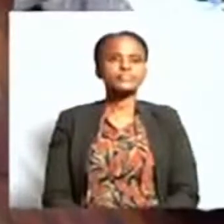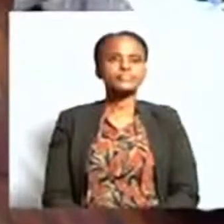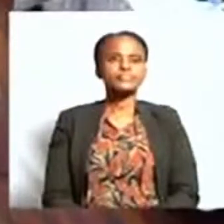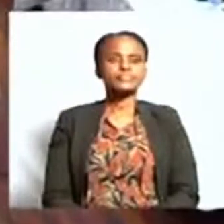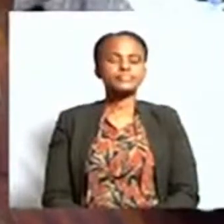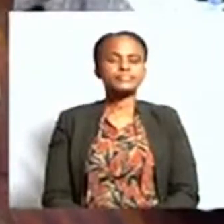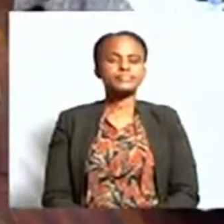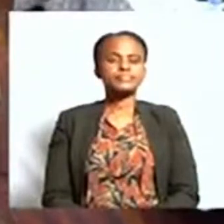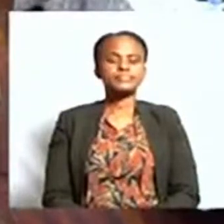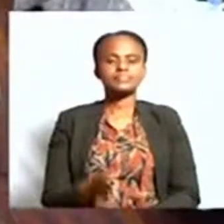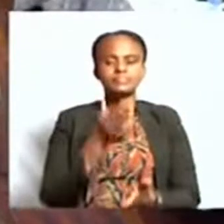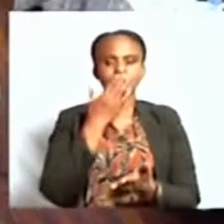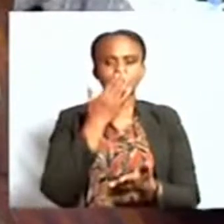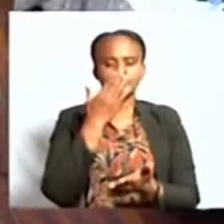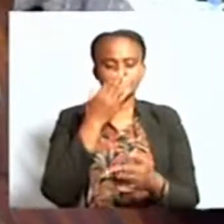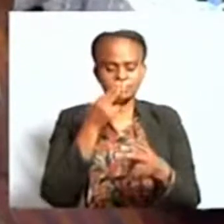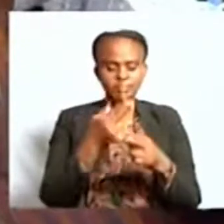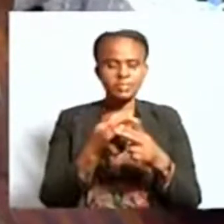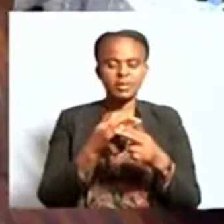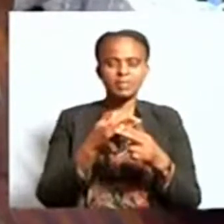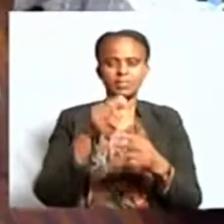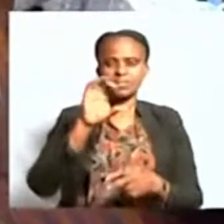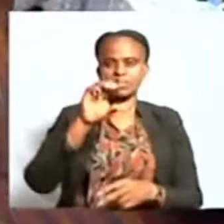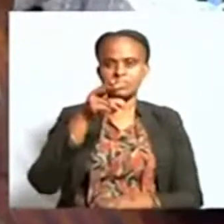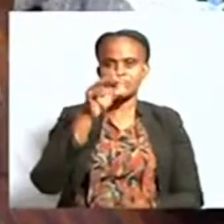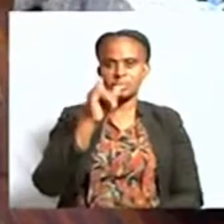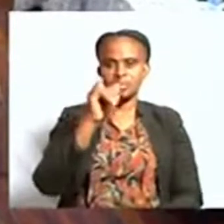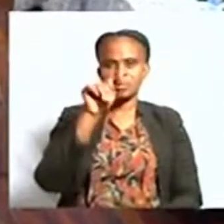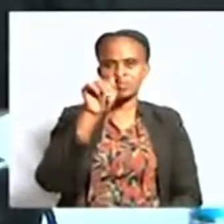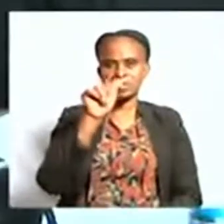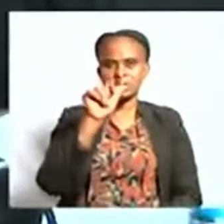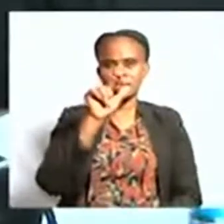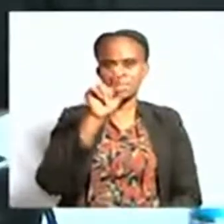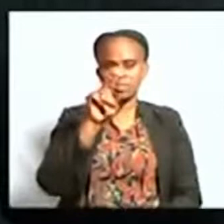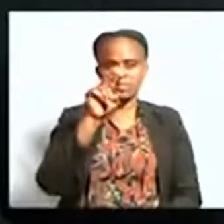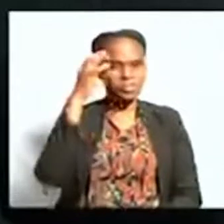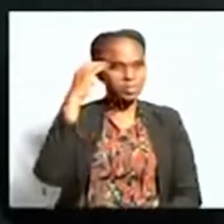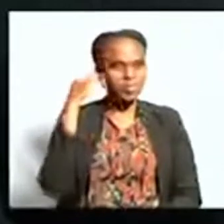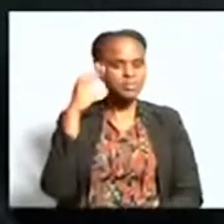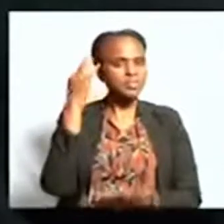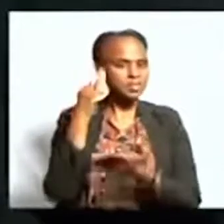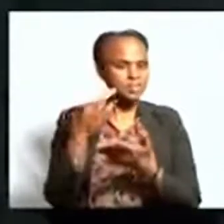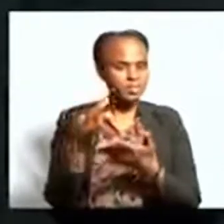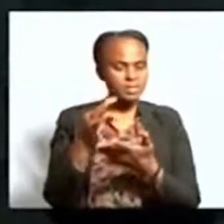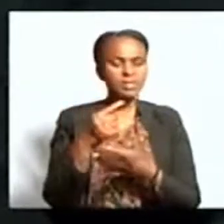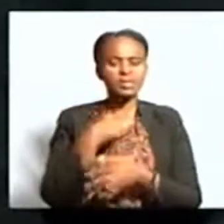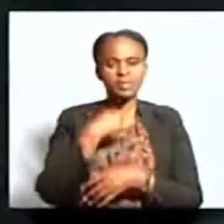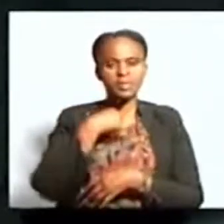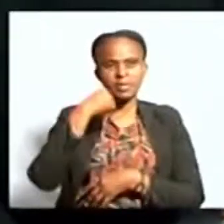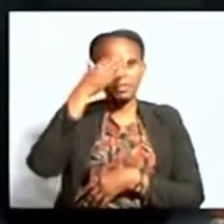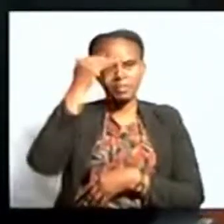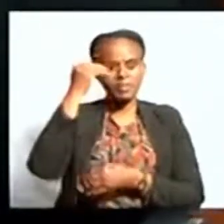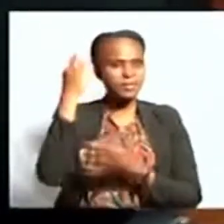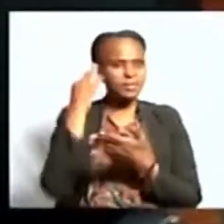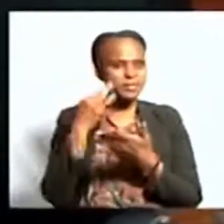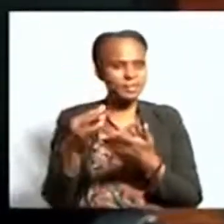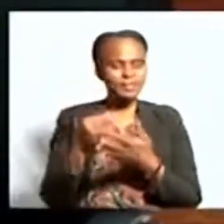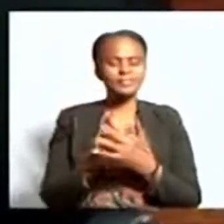Morning, everyone. My name is Chitalo Mlenga from the Office of the Clerk. I forgot my